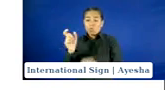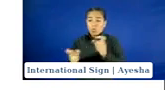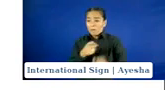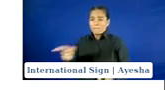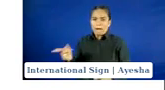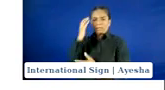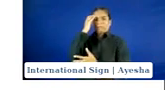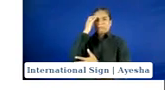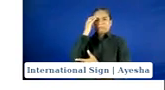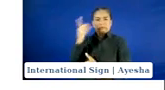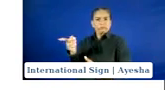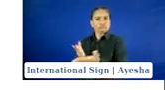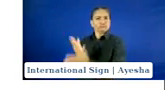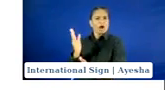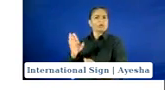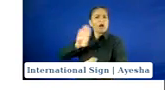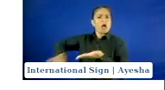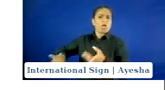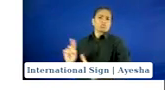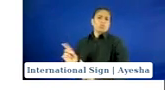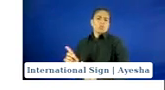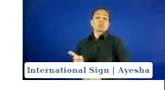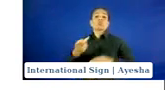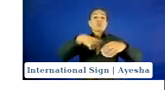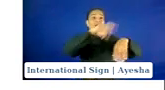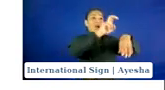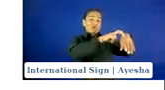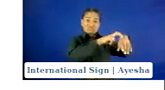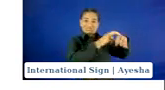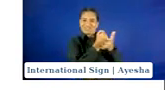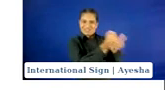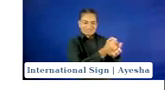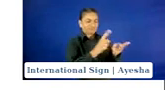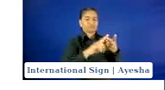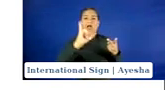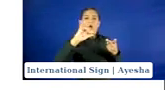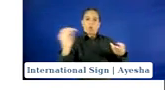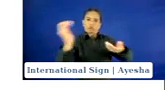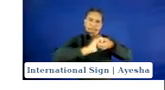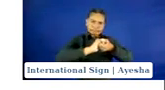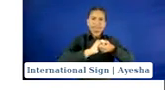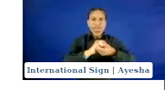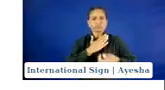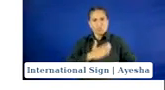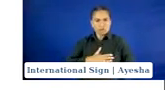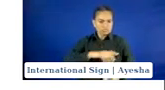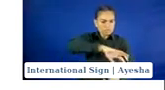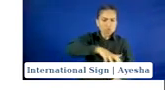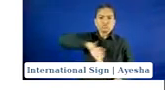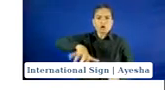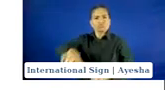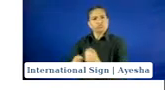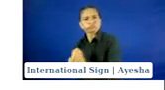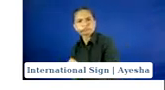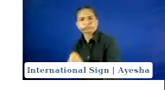Africa, the Global Coalition for Social Justice campaigns, and the global flagship program on building social protection floor